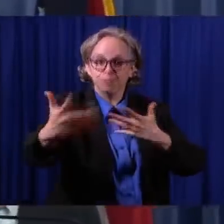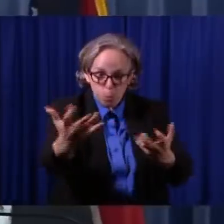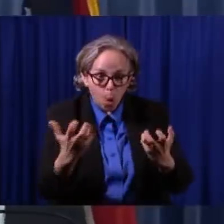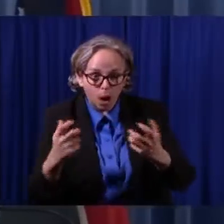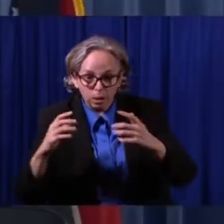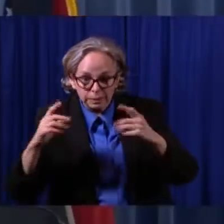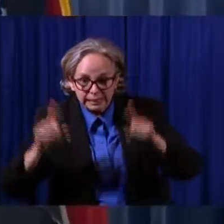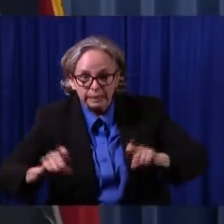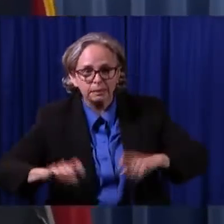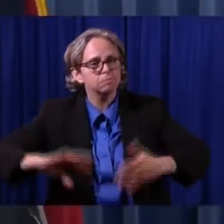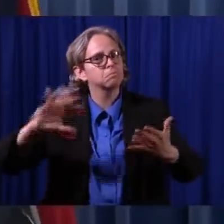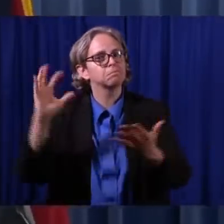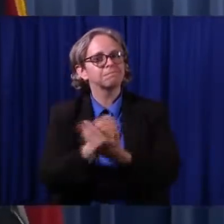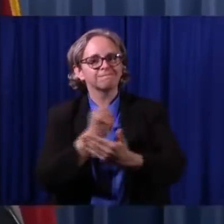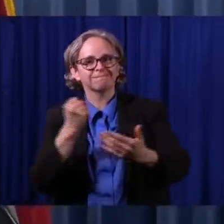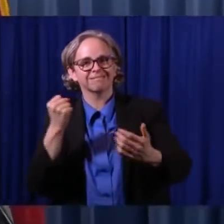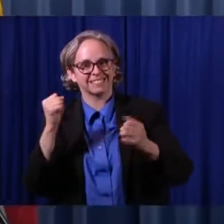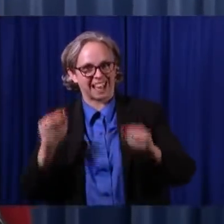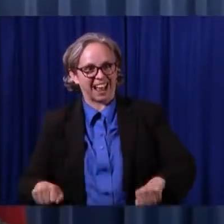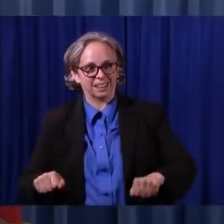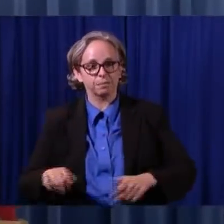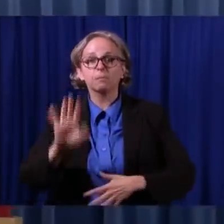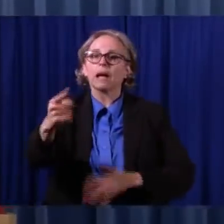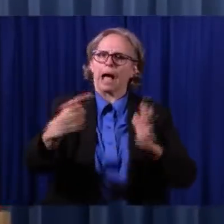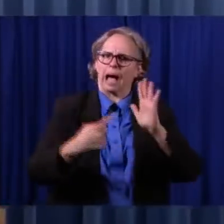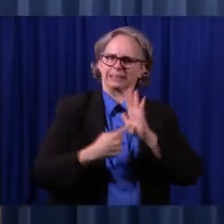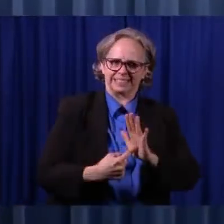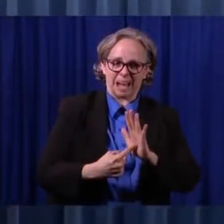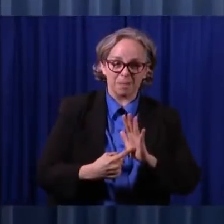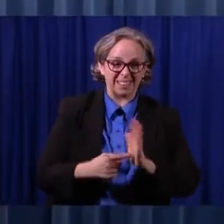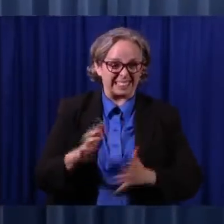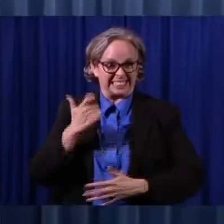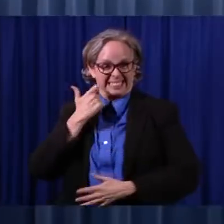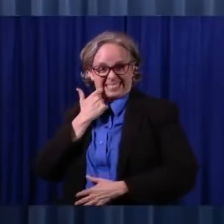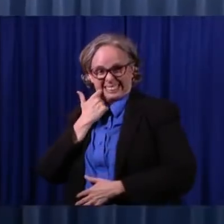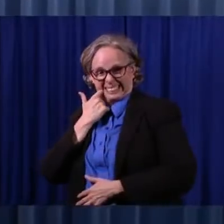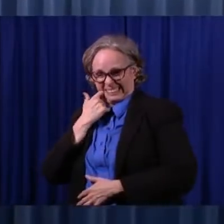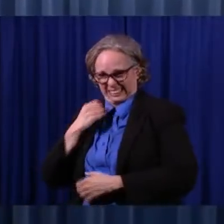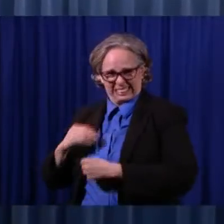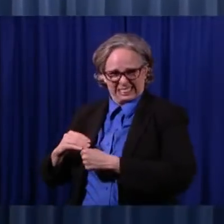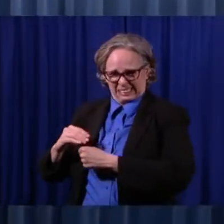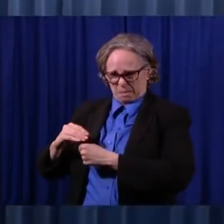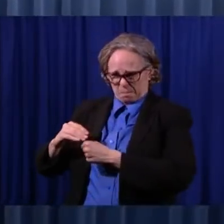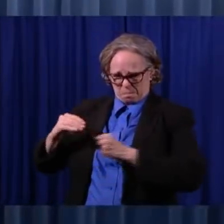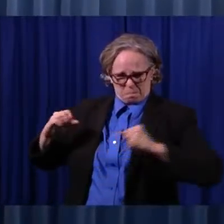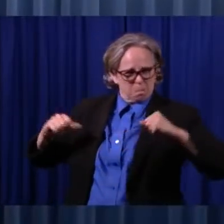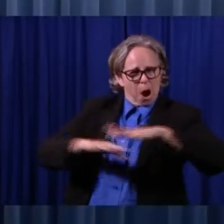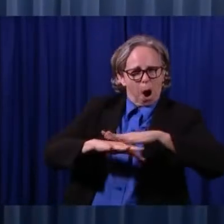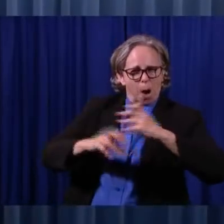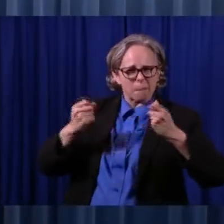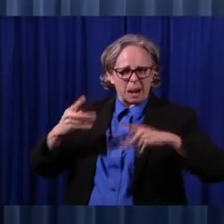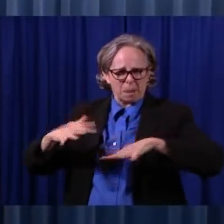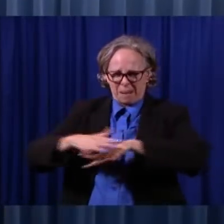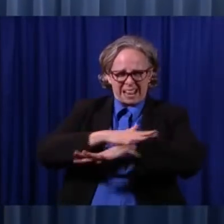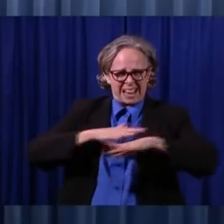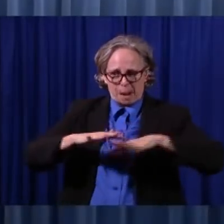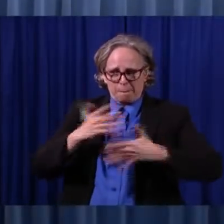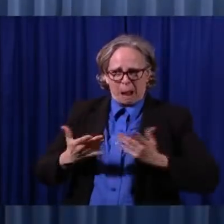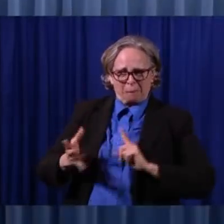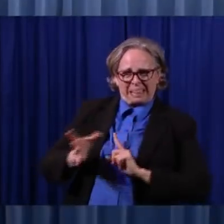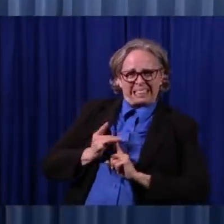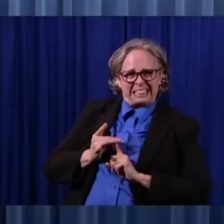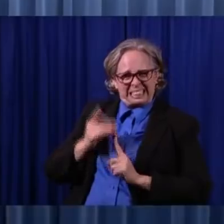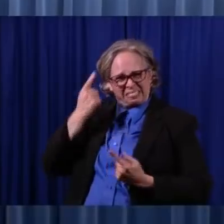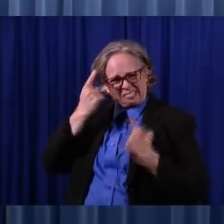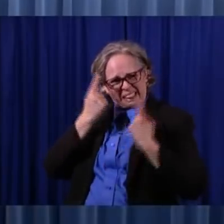example, if you've been around a lot of people and you're worried that you may have contracted the virus, worried that you